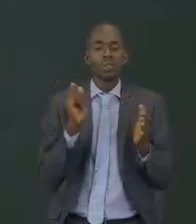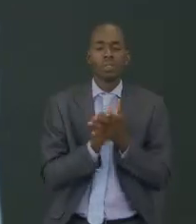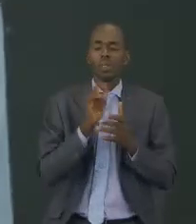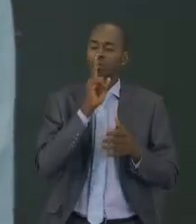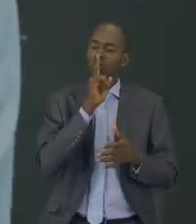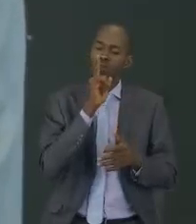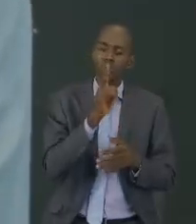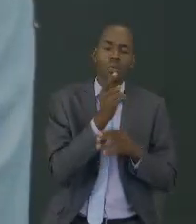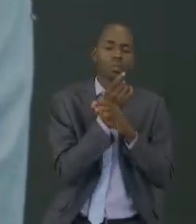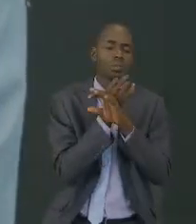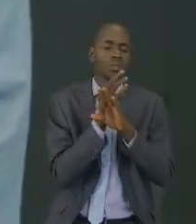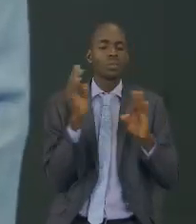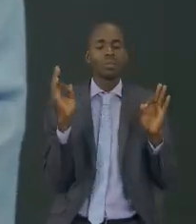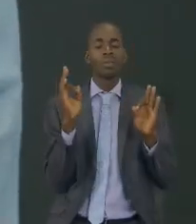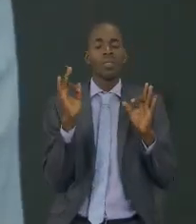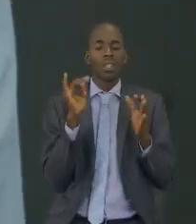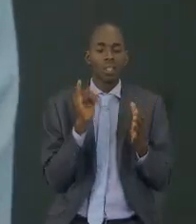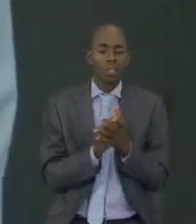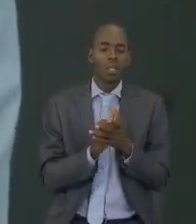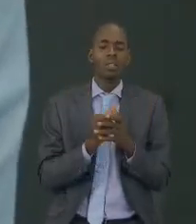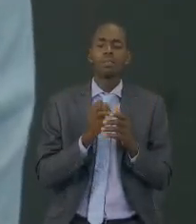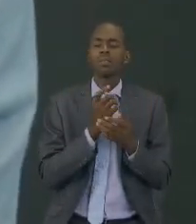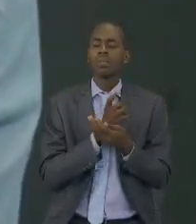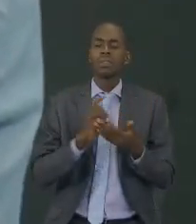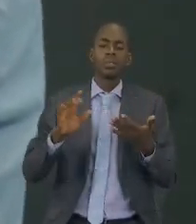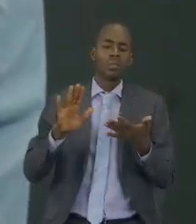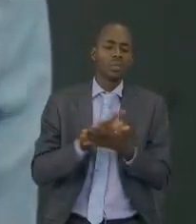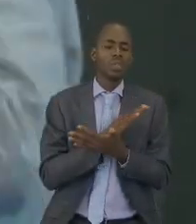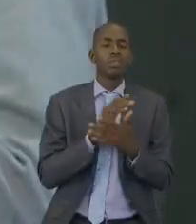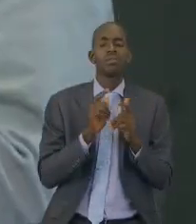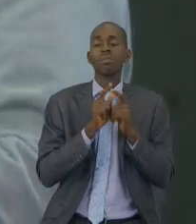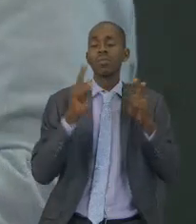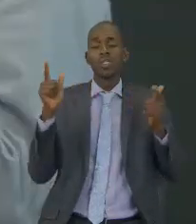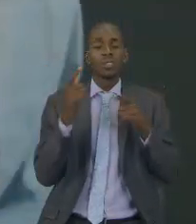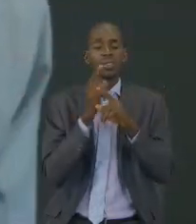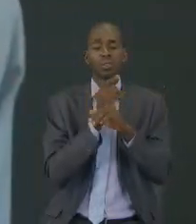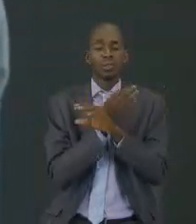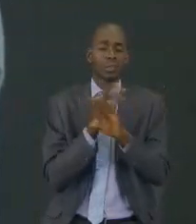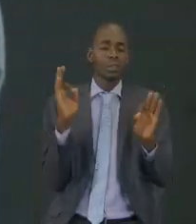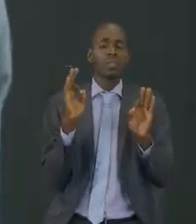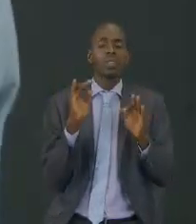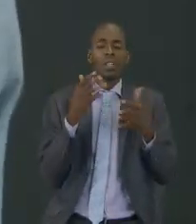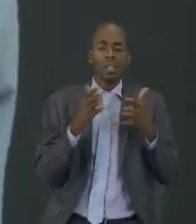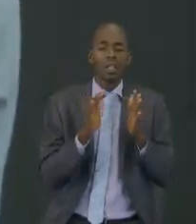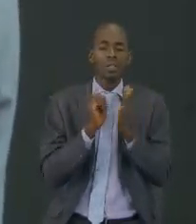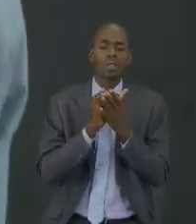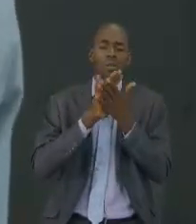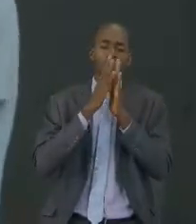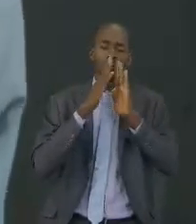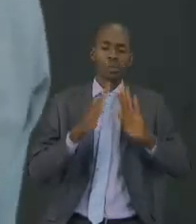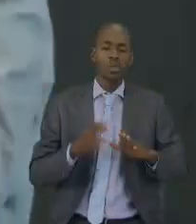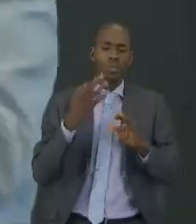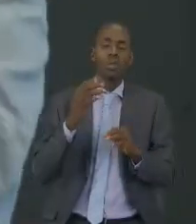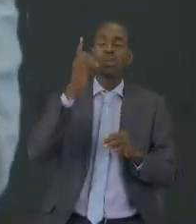sure freedom, that supernatural freedom. Let the peace of God and the